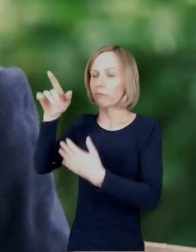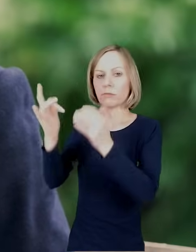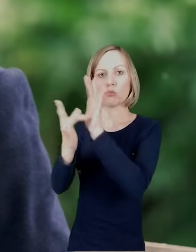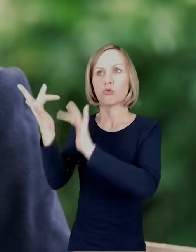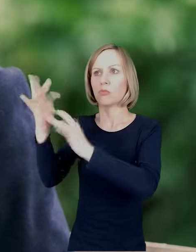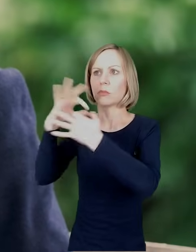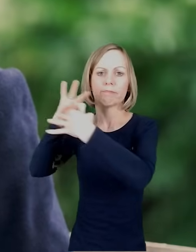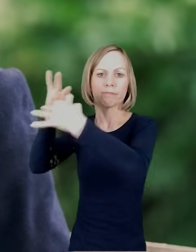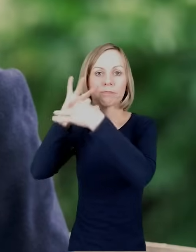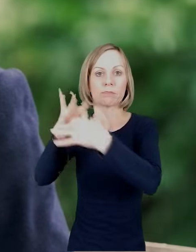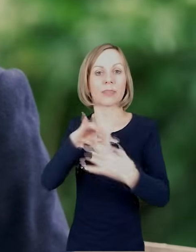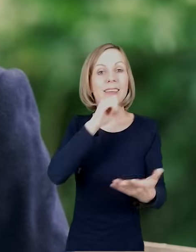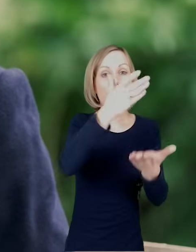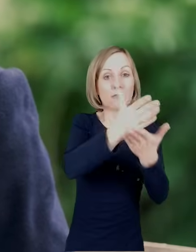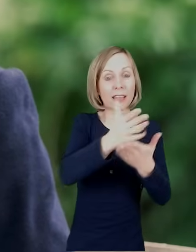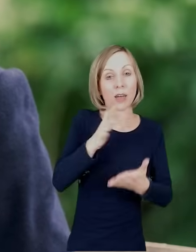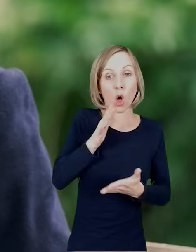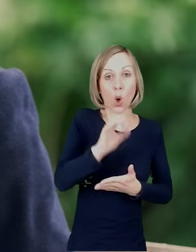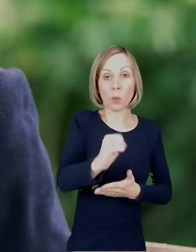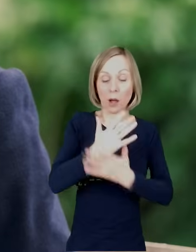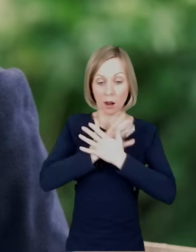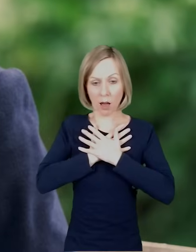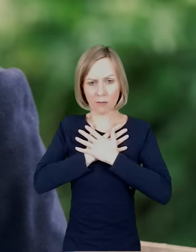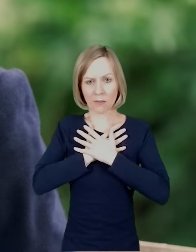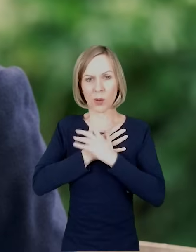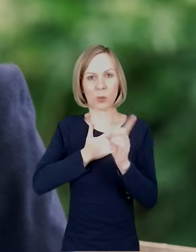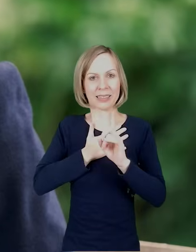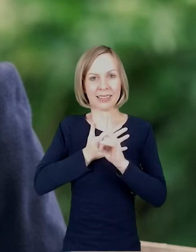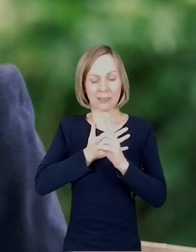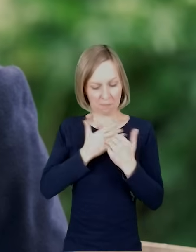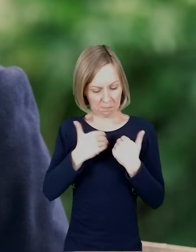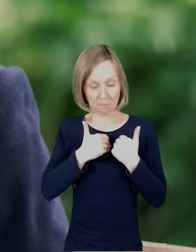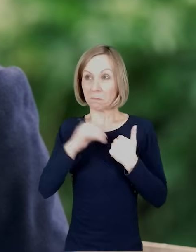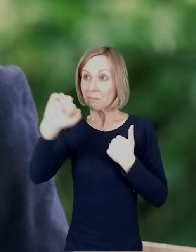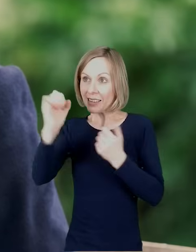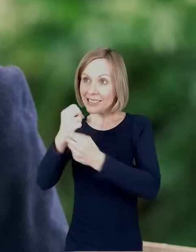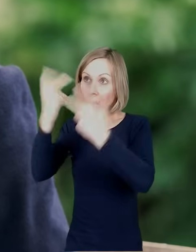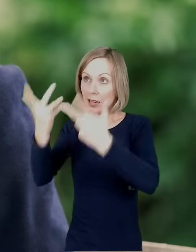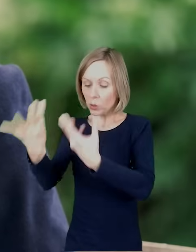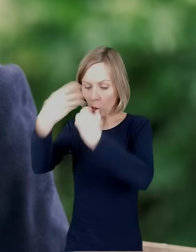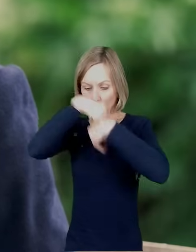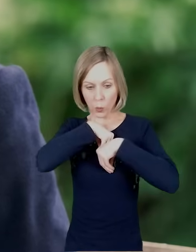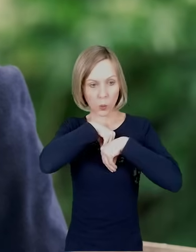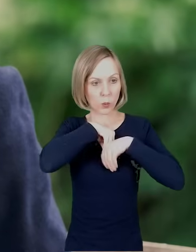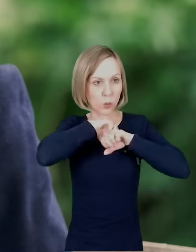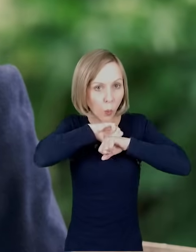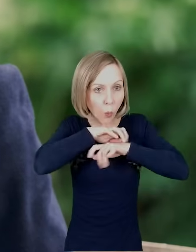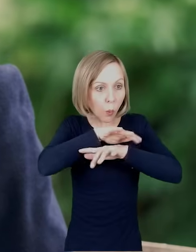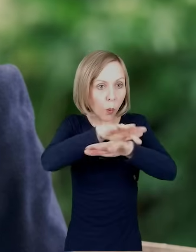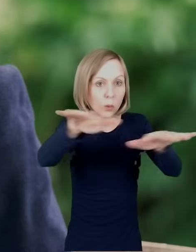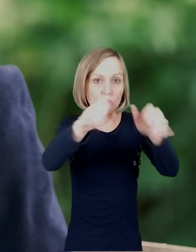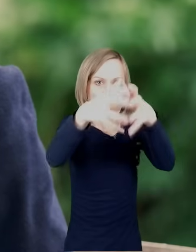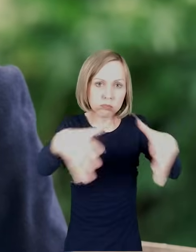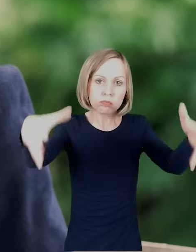the basis of our relationship in our Saviour, Jesus Christ. This faith, hope, and love is the light that we're